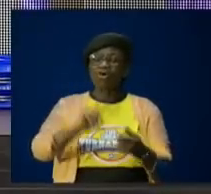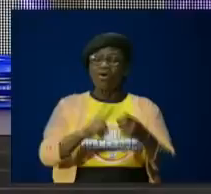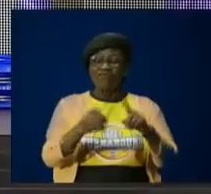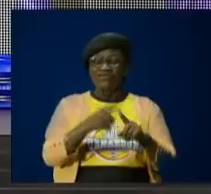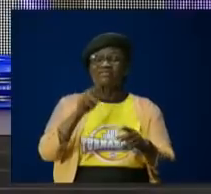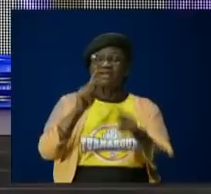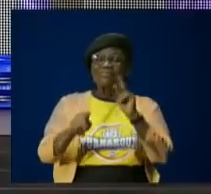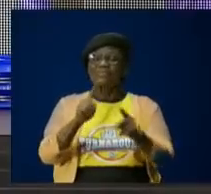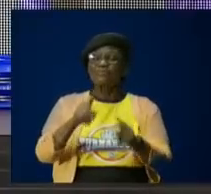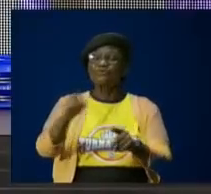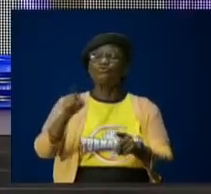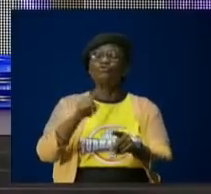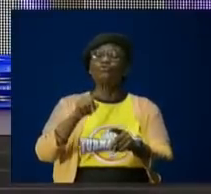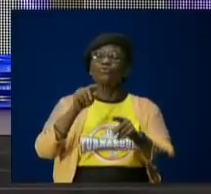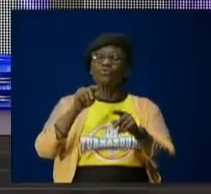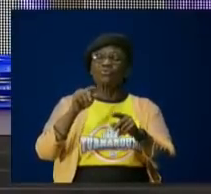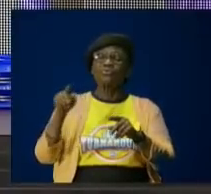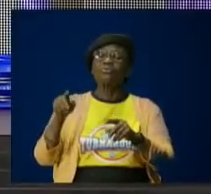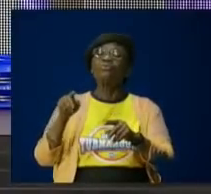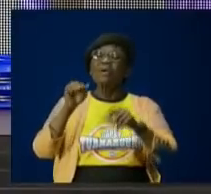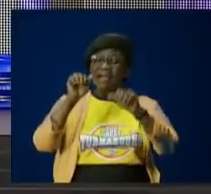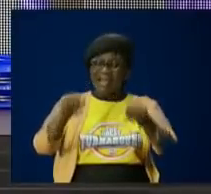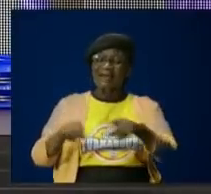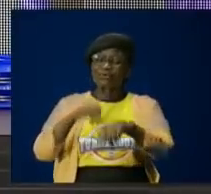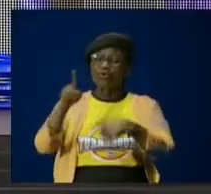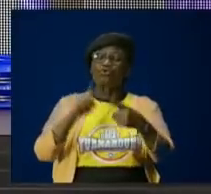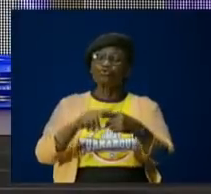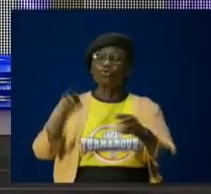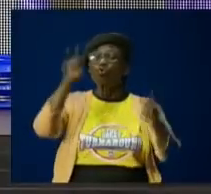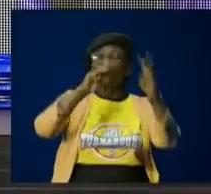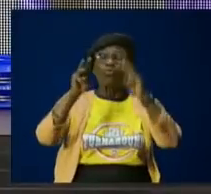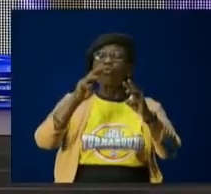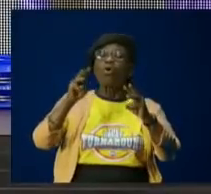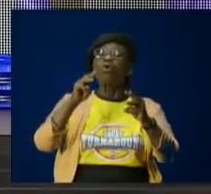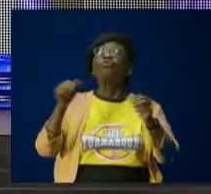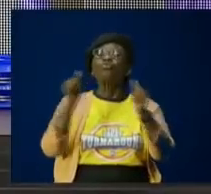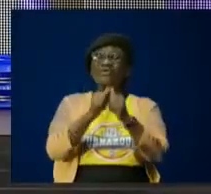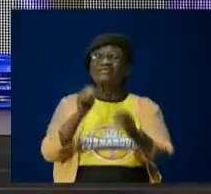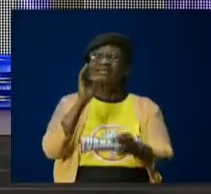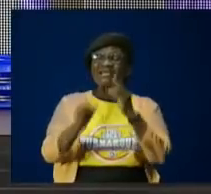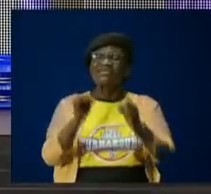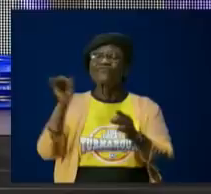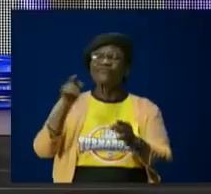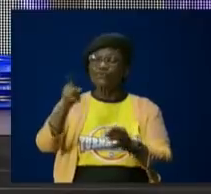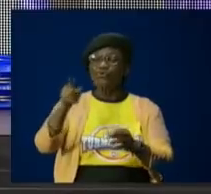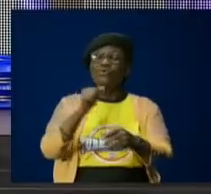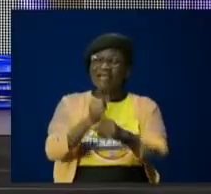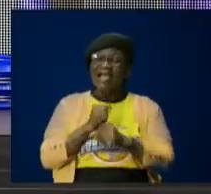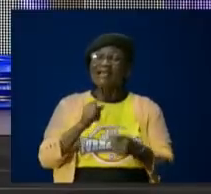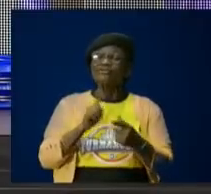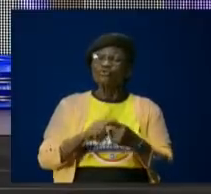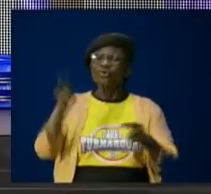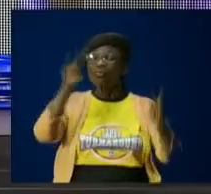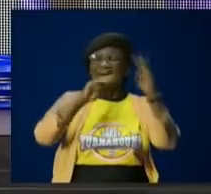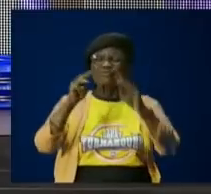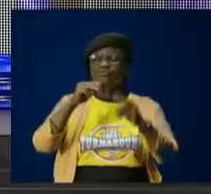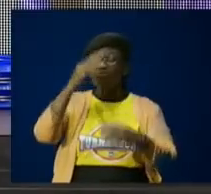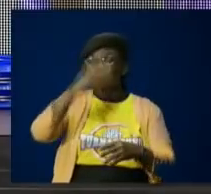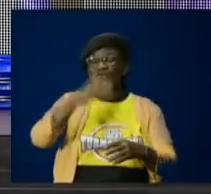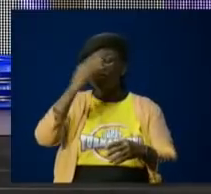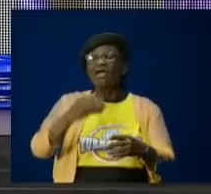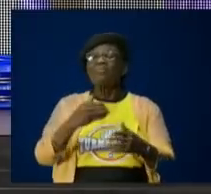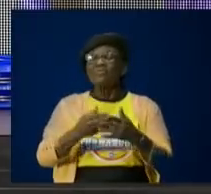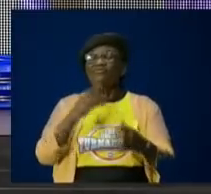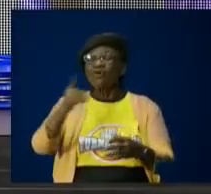people you can go to war with. If you get to the battlefront before you discover that the people you thought are friends are